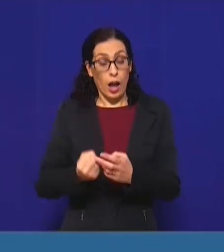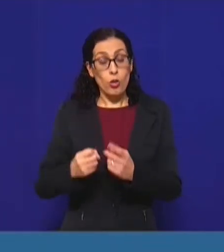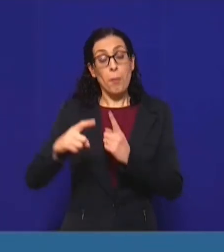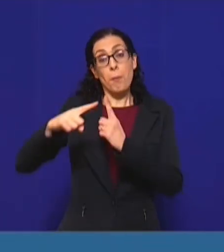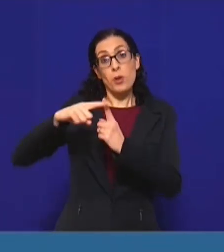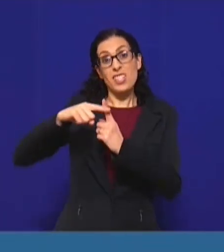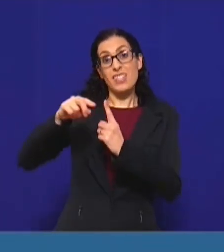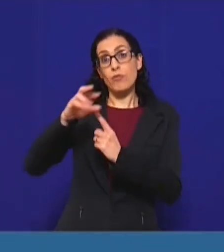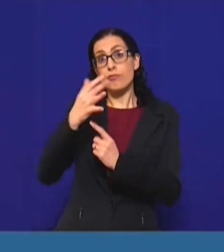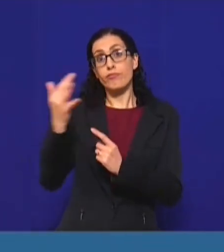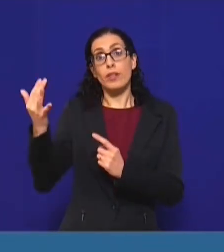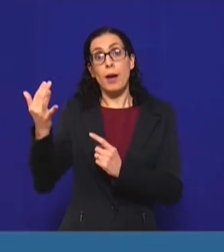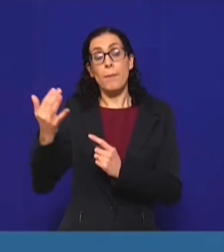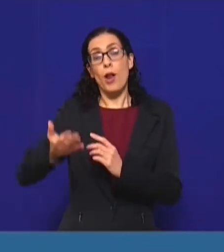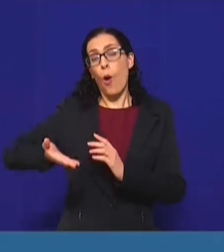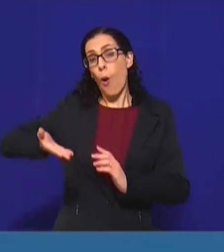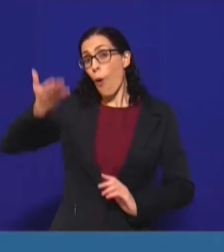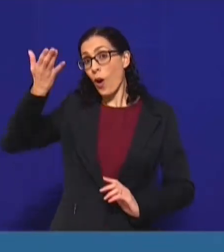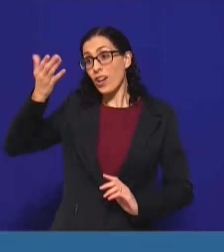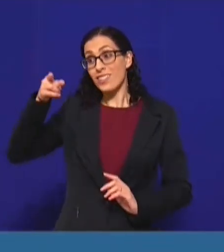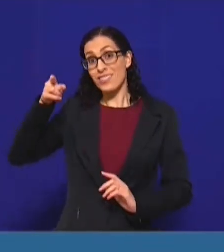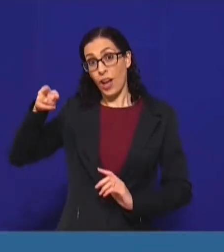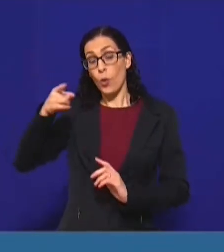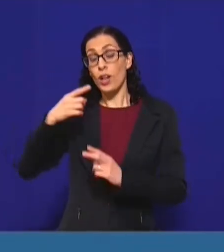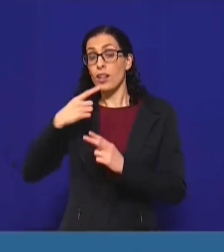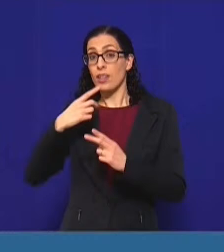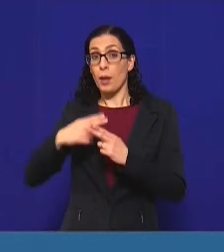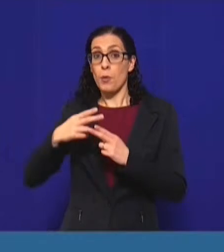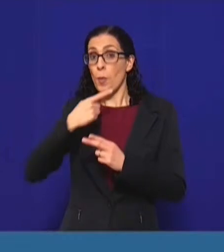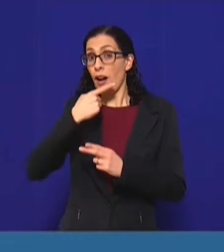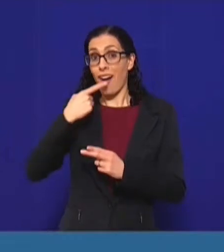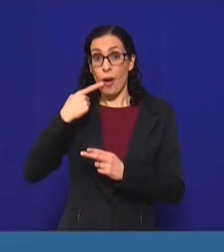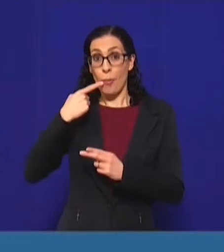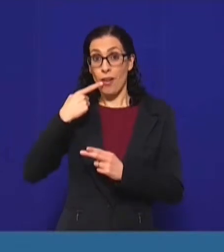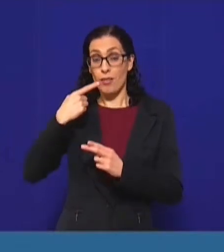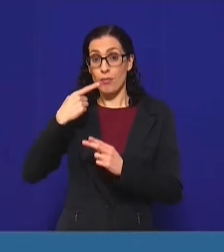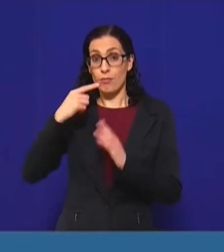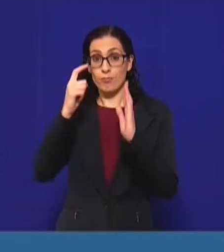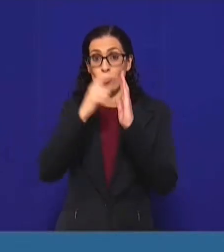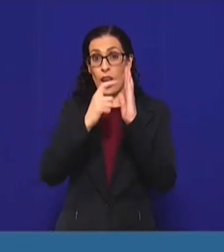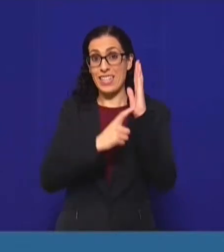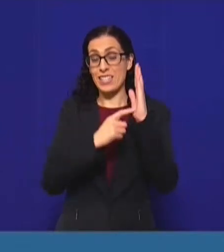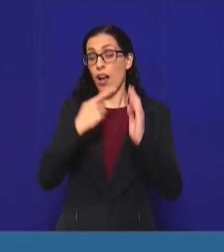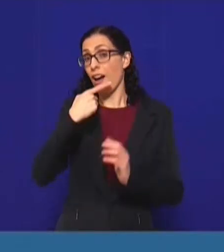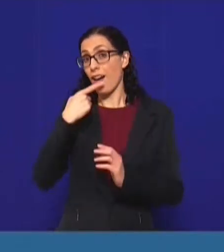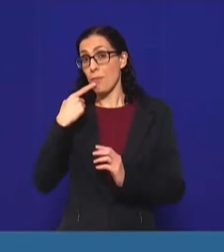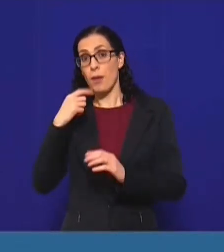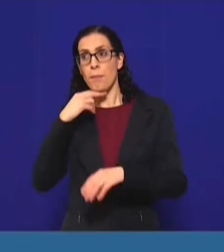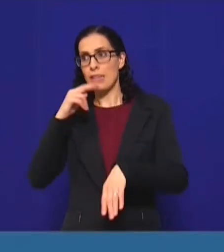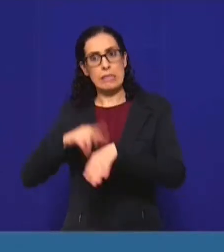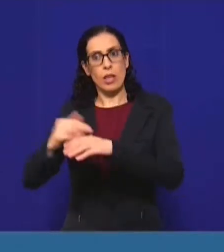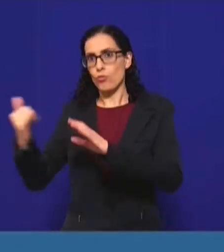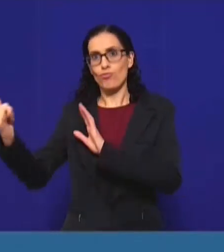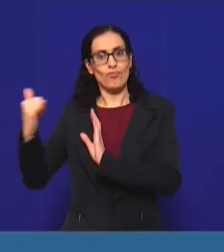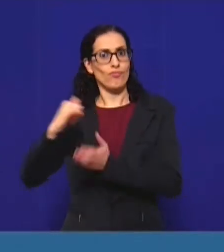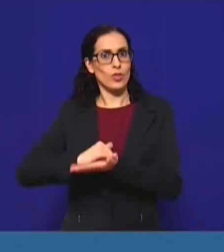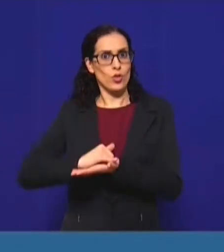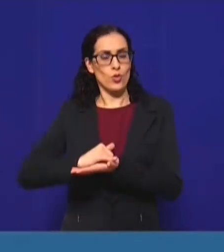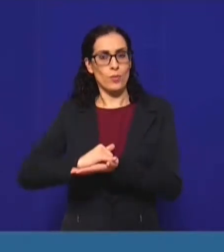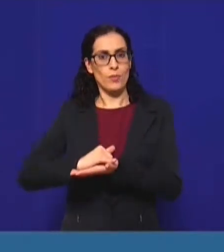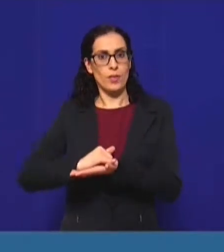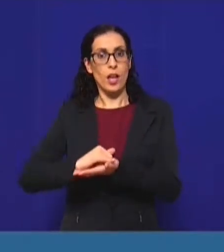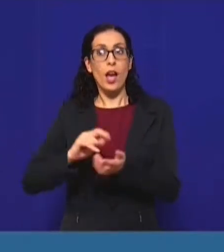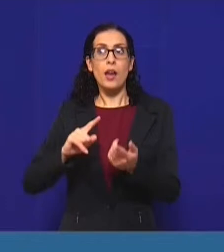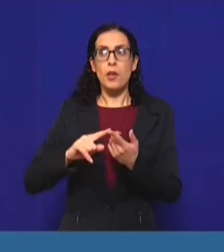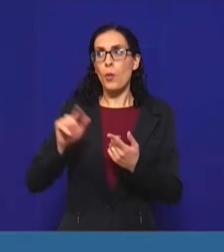tkun għolja, dawk aħna nikklassifikawhom jew red fejn allura persuni ma jistgħux jiġu minn barra, inkella jekk huma pereżempju Maltin